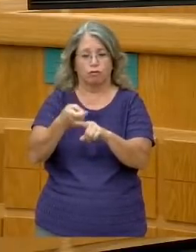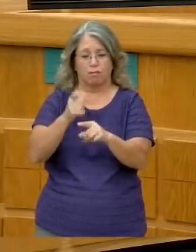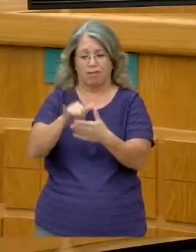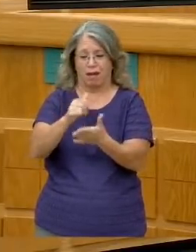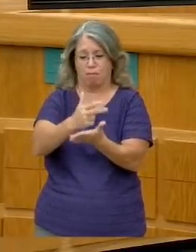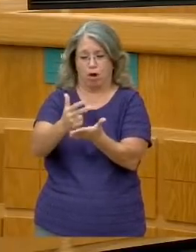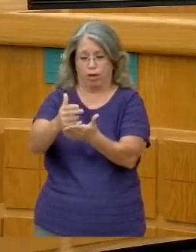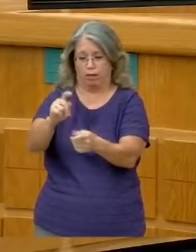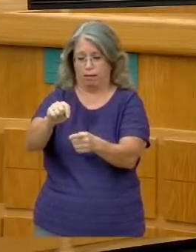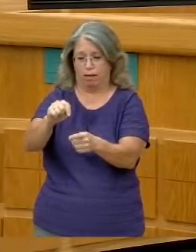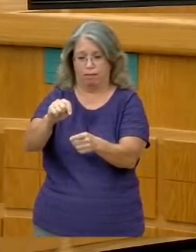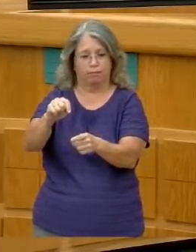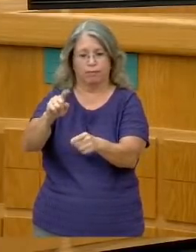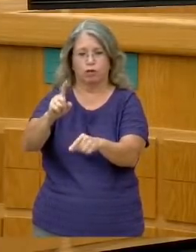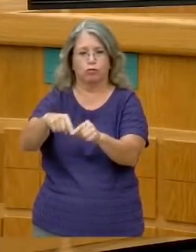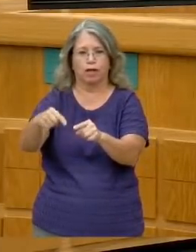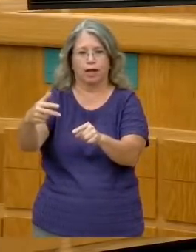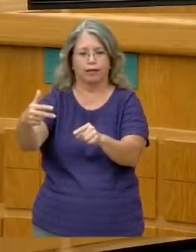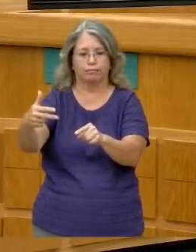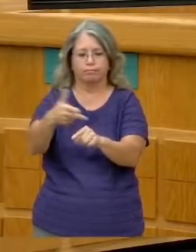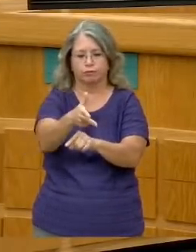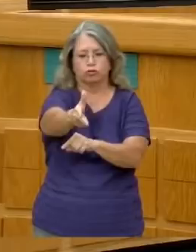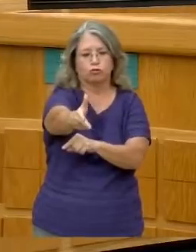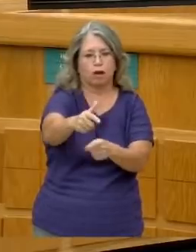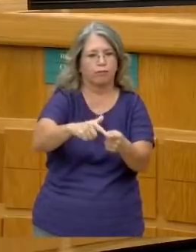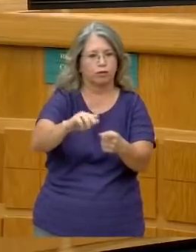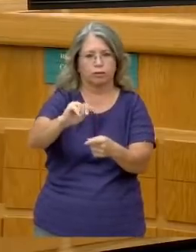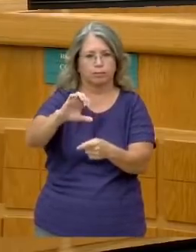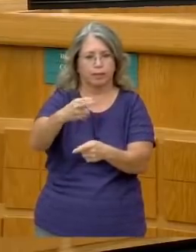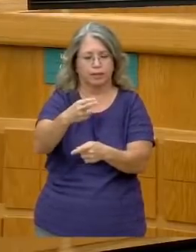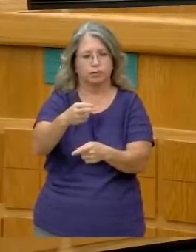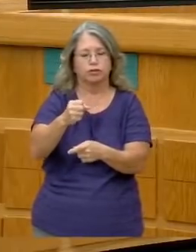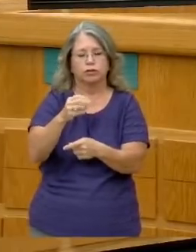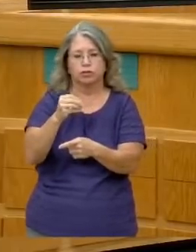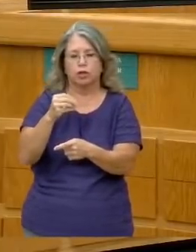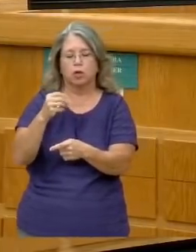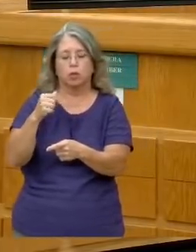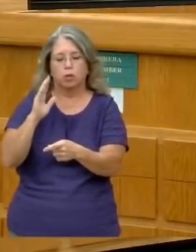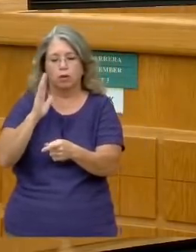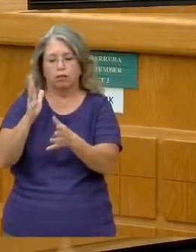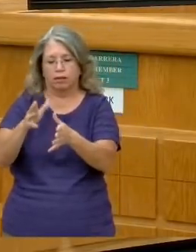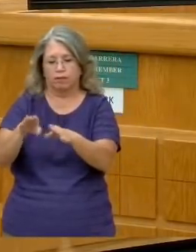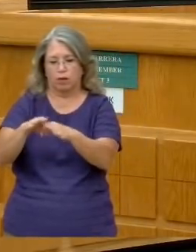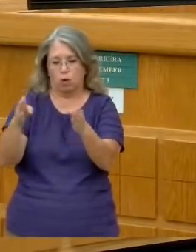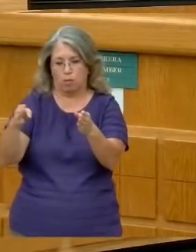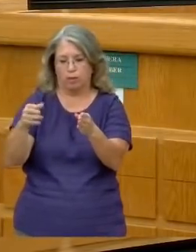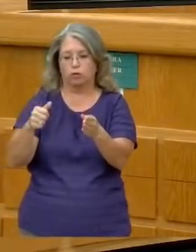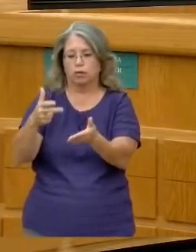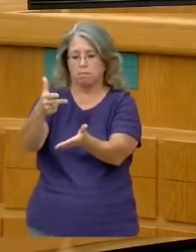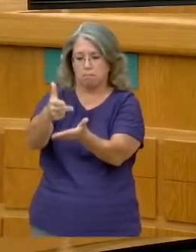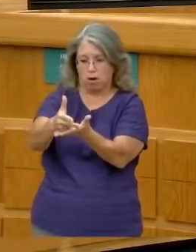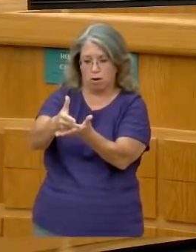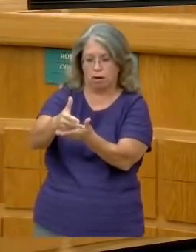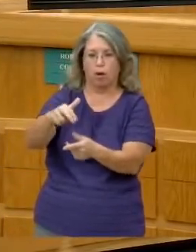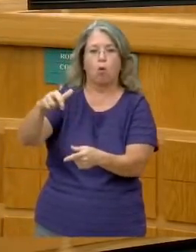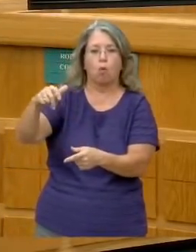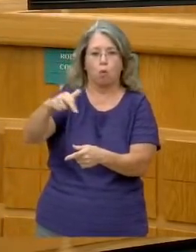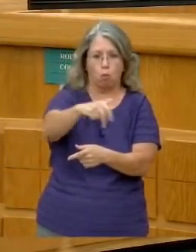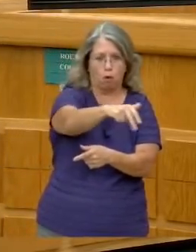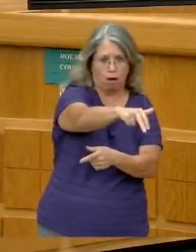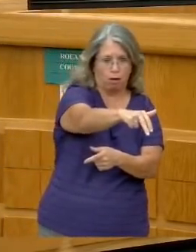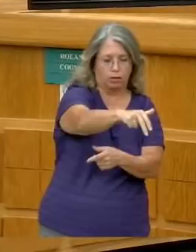lot, so it will remain open so persons that may want to walk on the beach can do so by parking there.